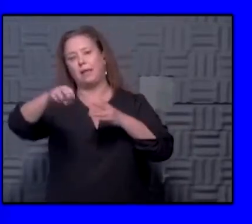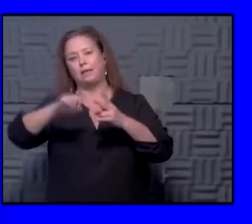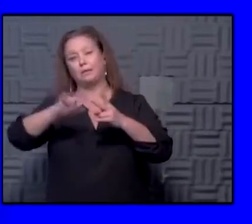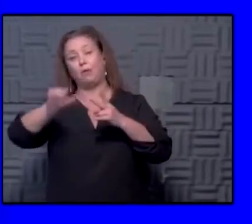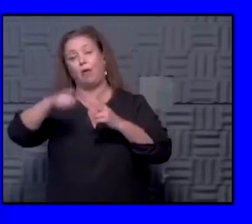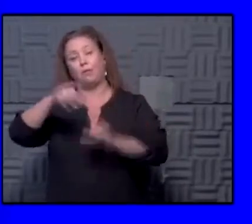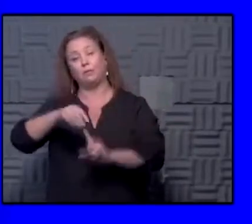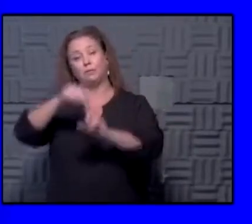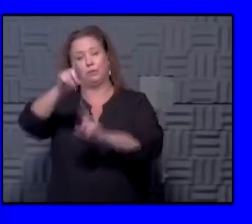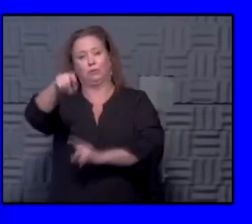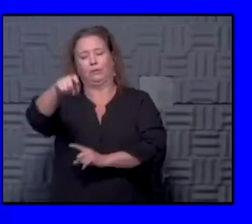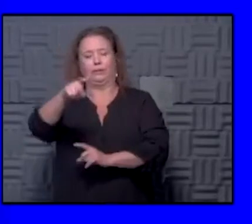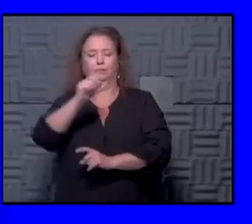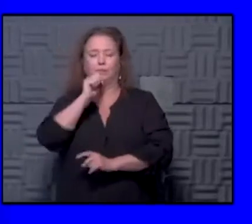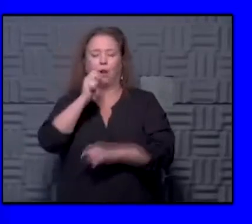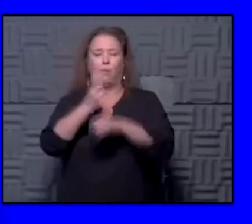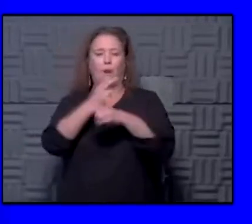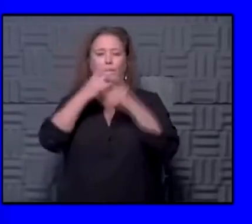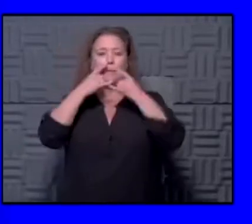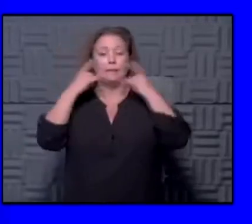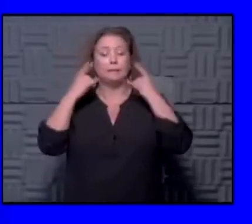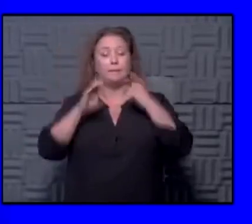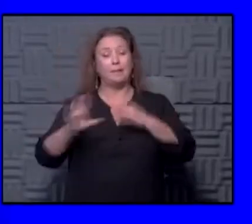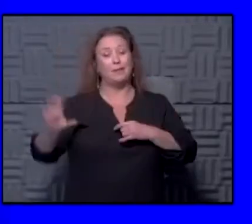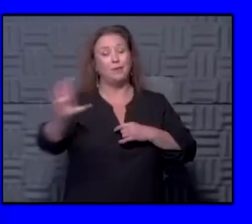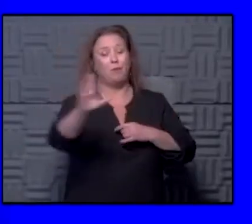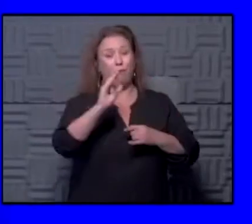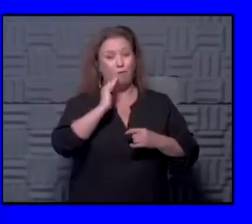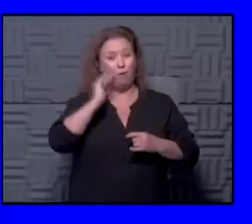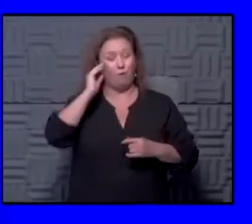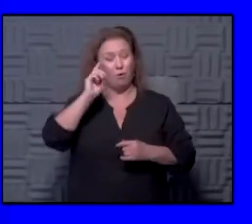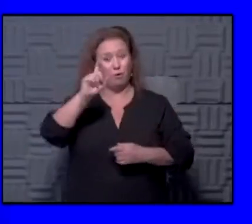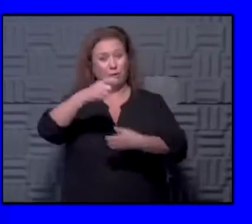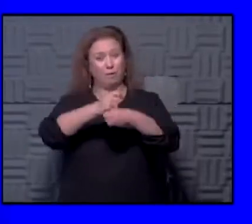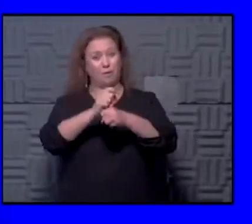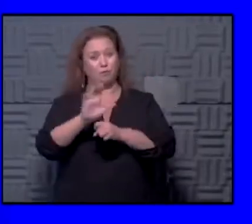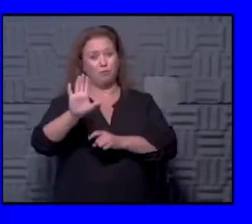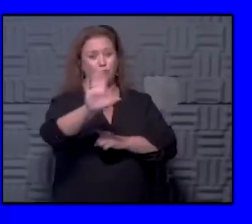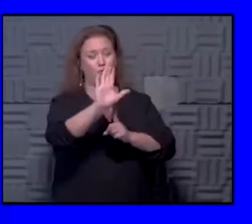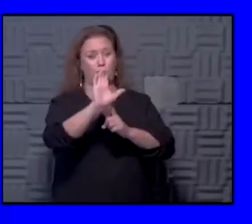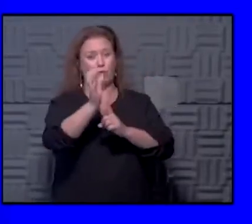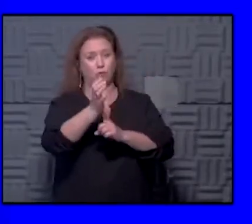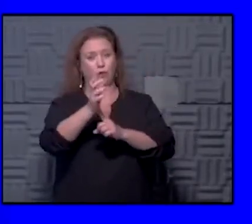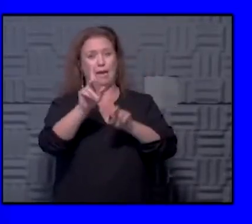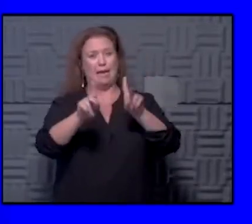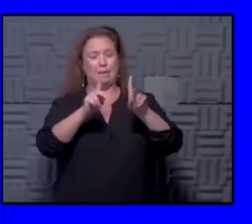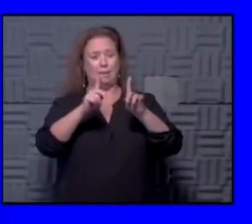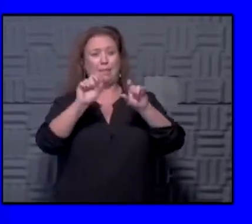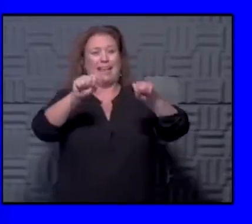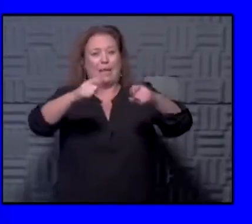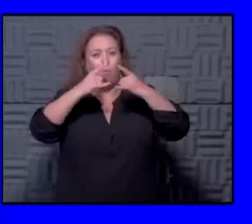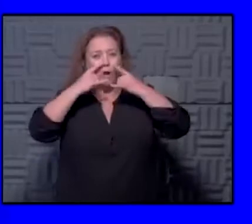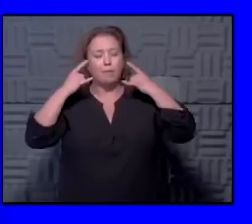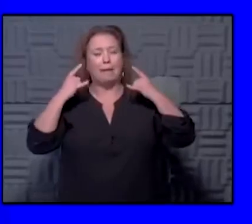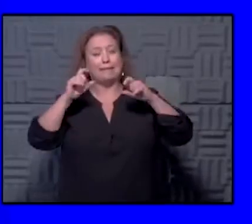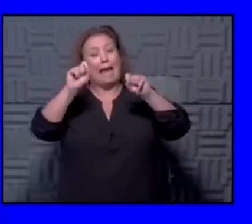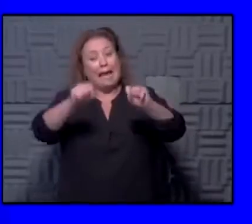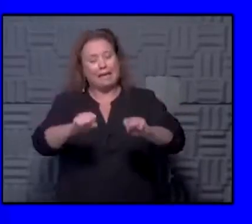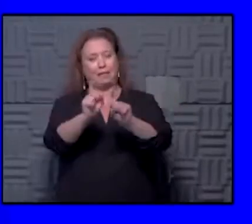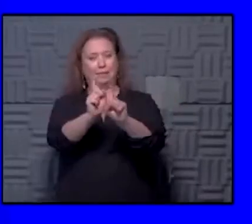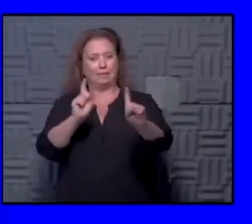again, certainly I think in your household, you need to make sure that your culture and the people that can wear the mask and do the